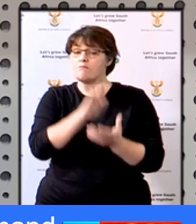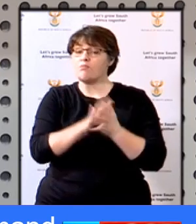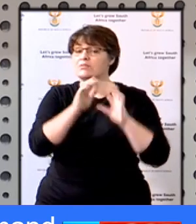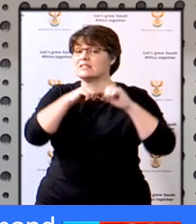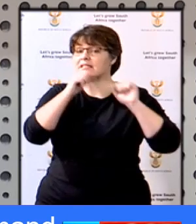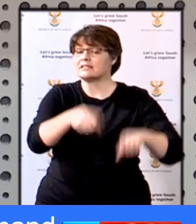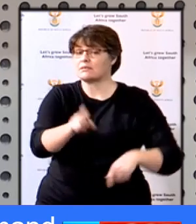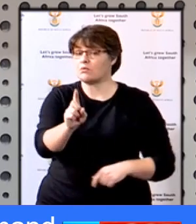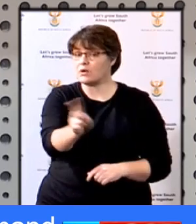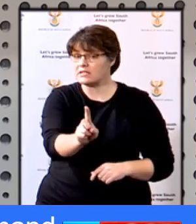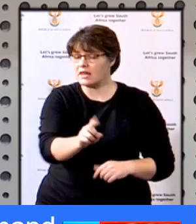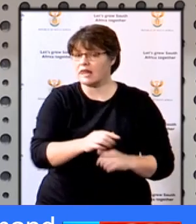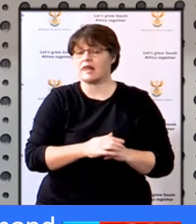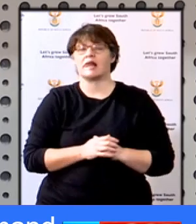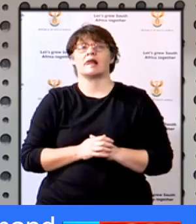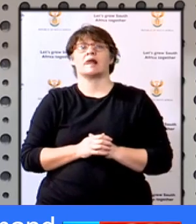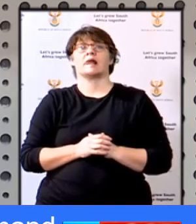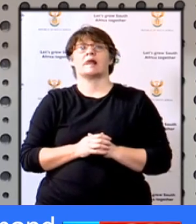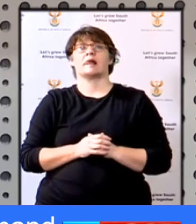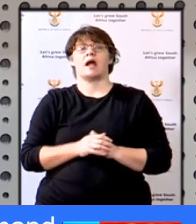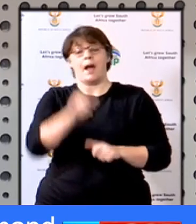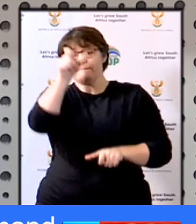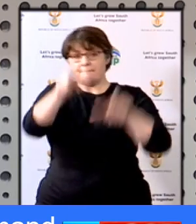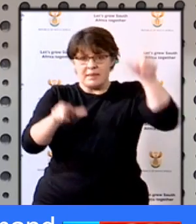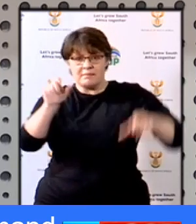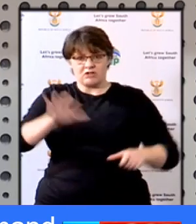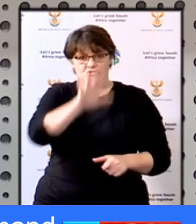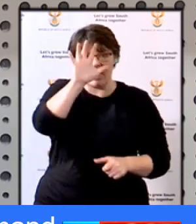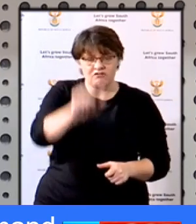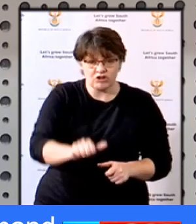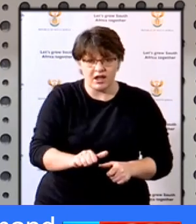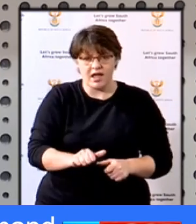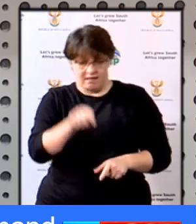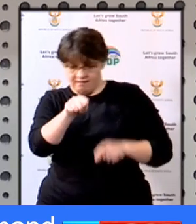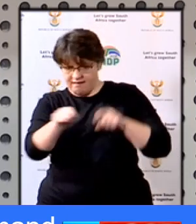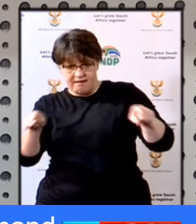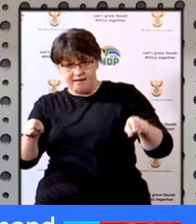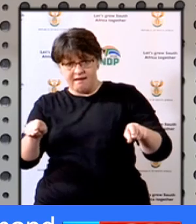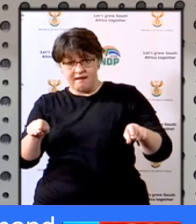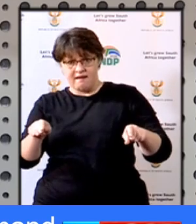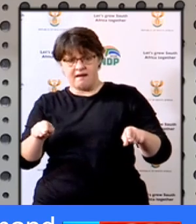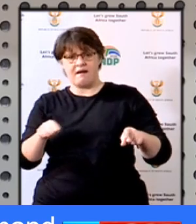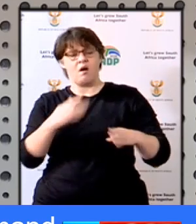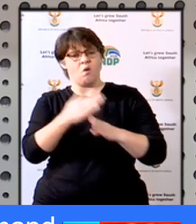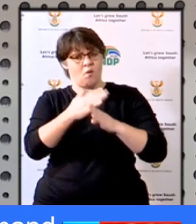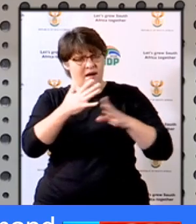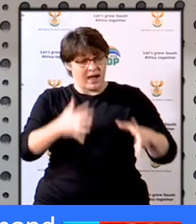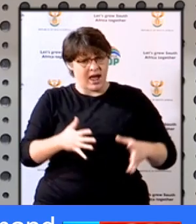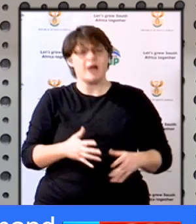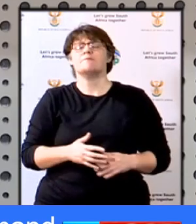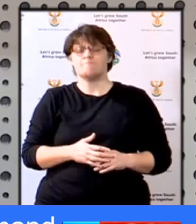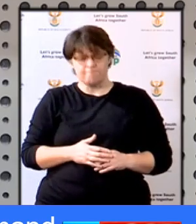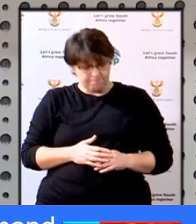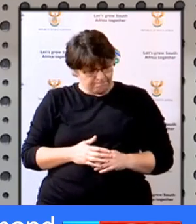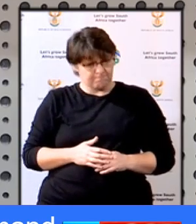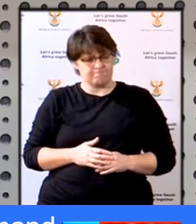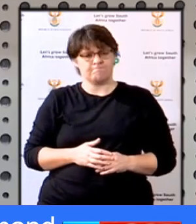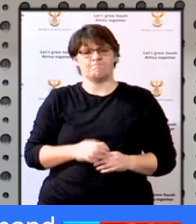system is that South Africans, citizens, residents, consumers, workers insist that there has to